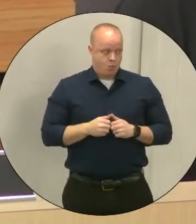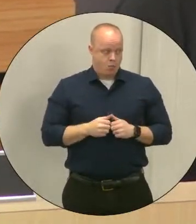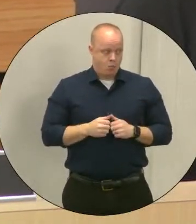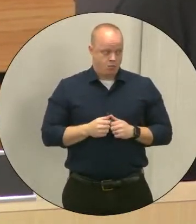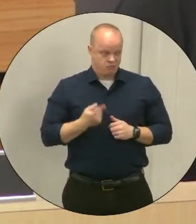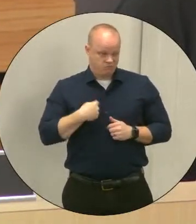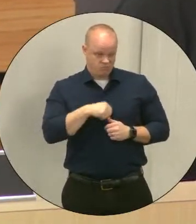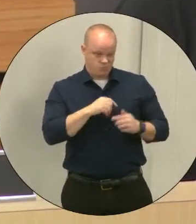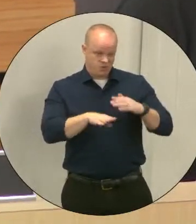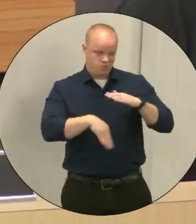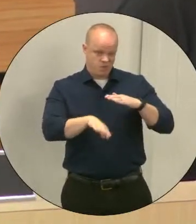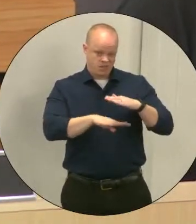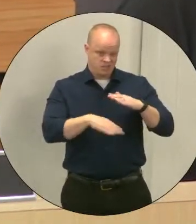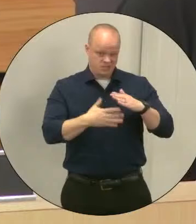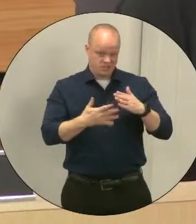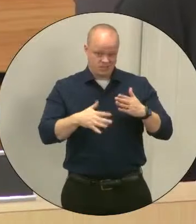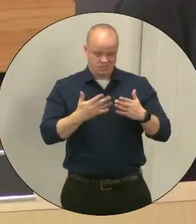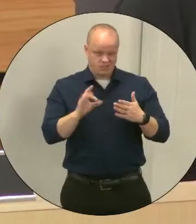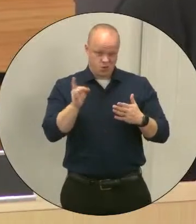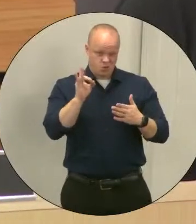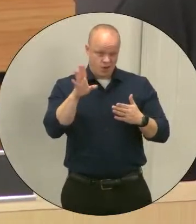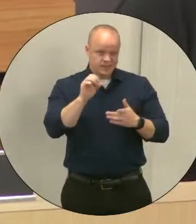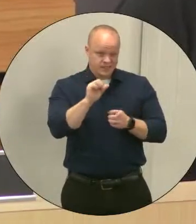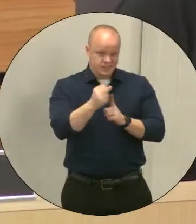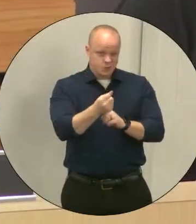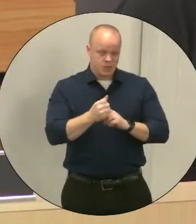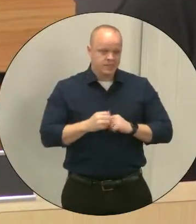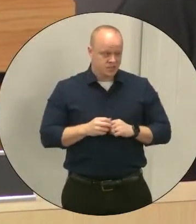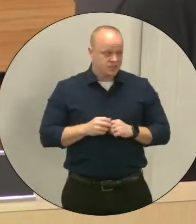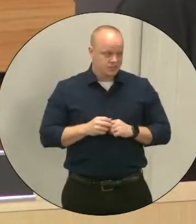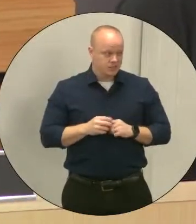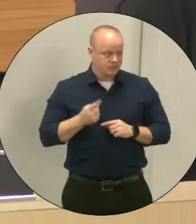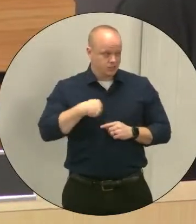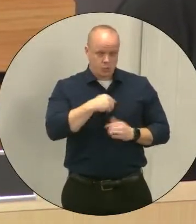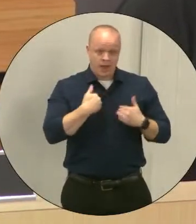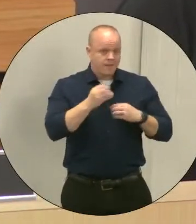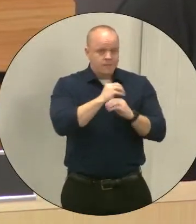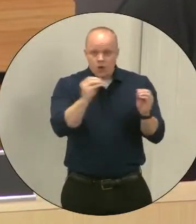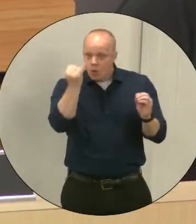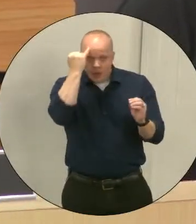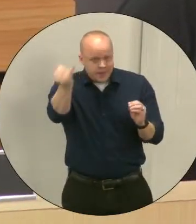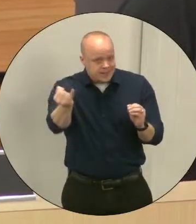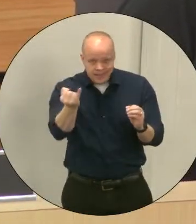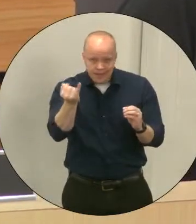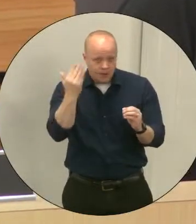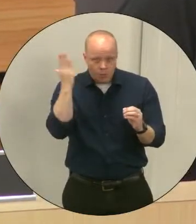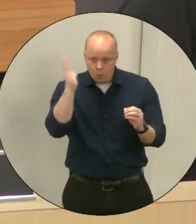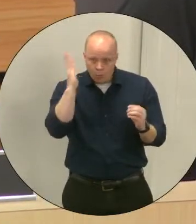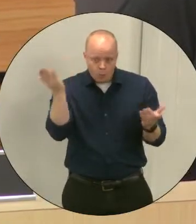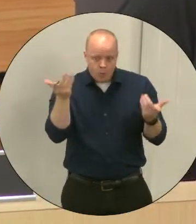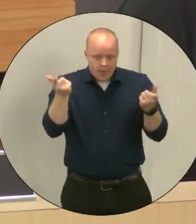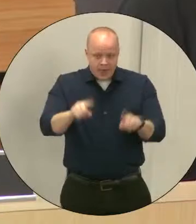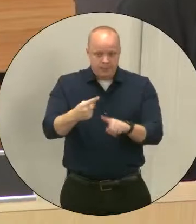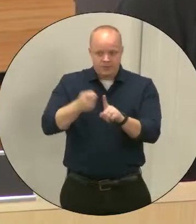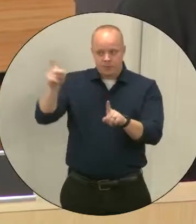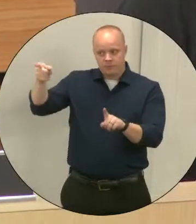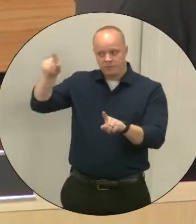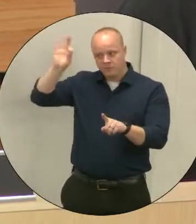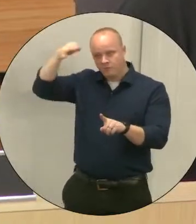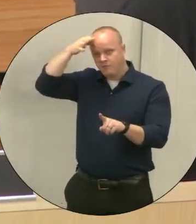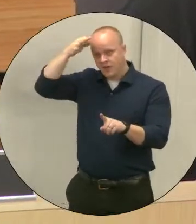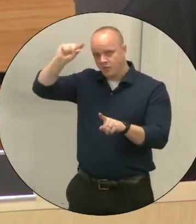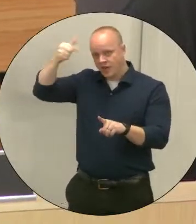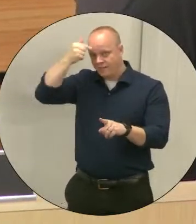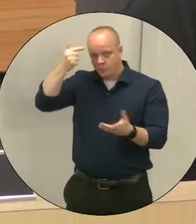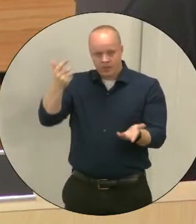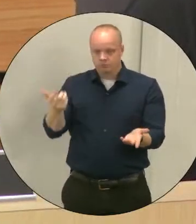we're basically at about a crisis situation. We have no idea what's coming to us from the federal government.